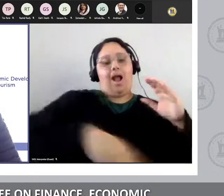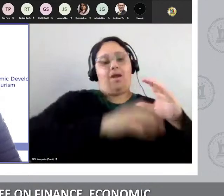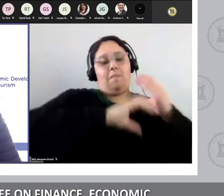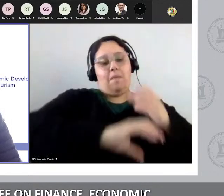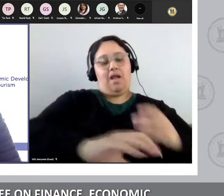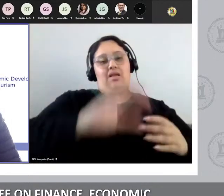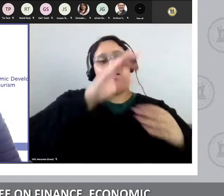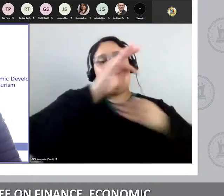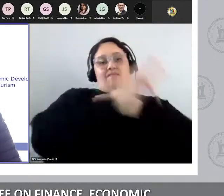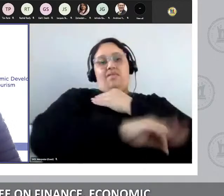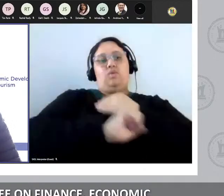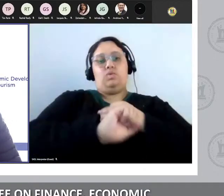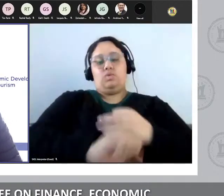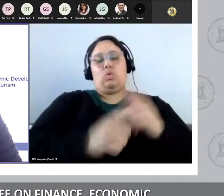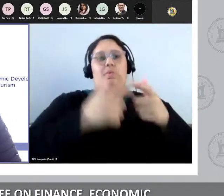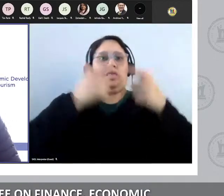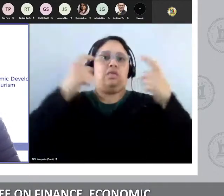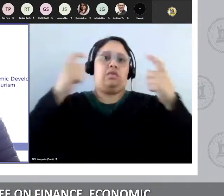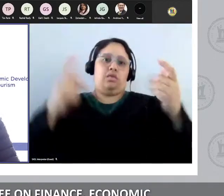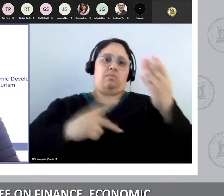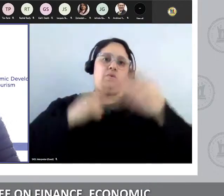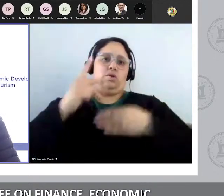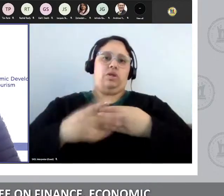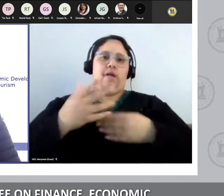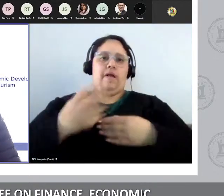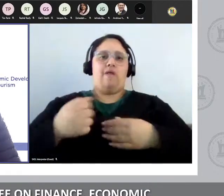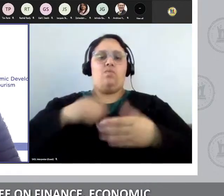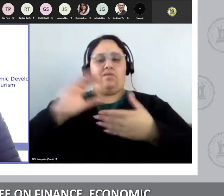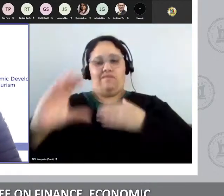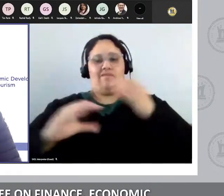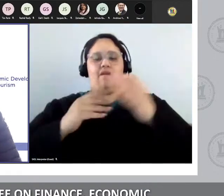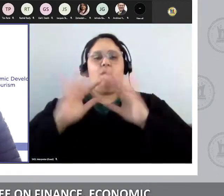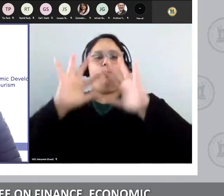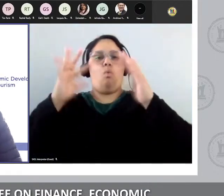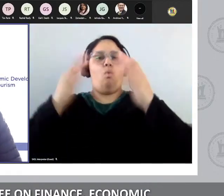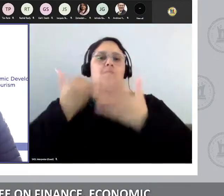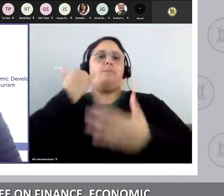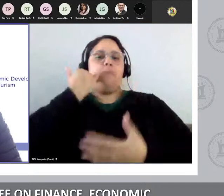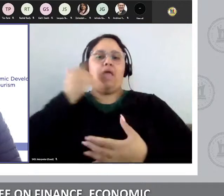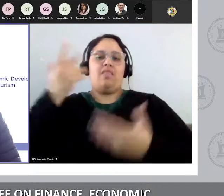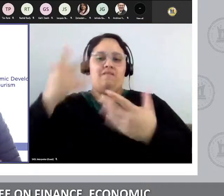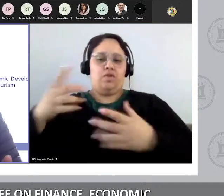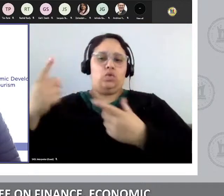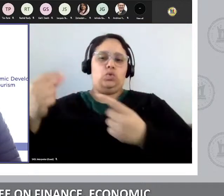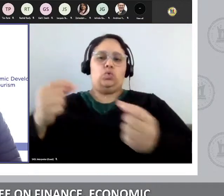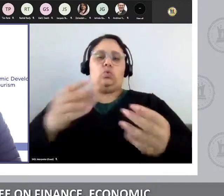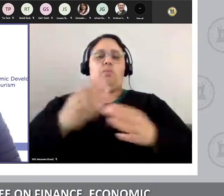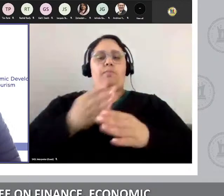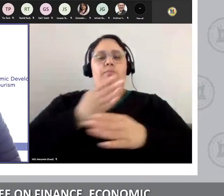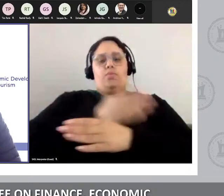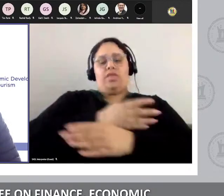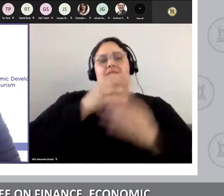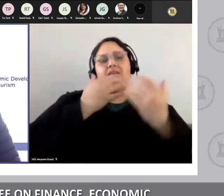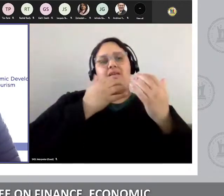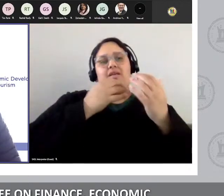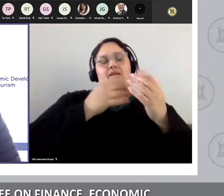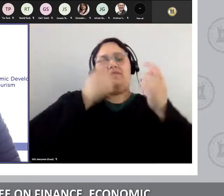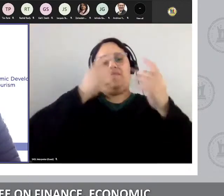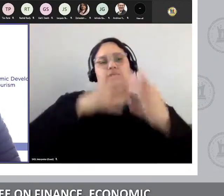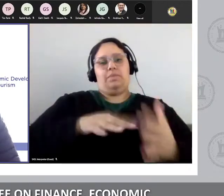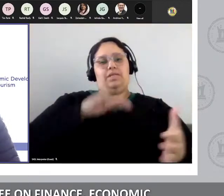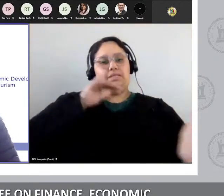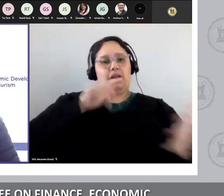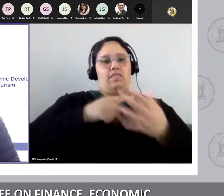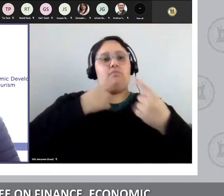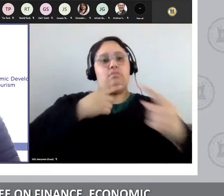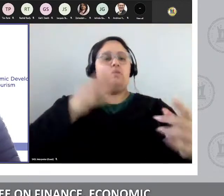scale potential export project, is that we've got funding from the World Bank. They've concluded the pre-feasibility study, and they hope to announce